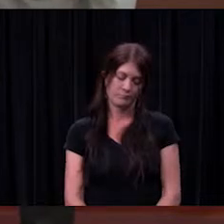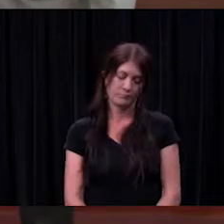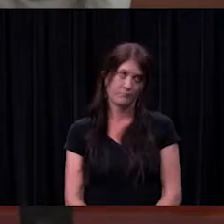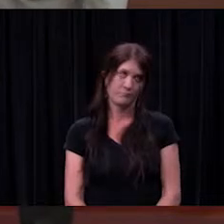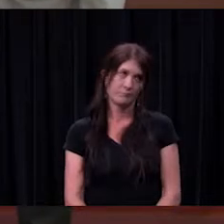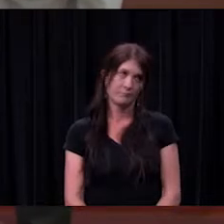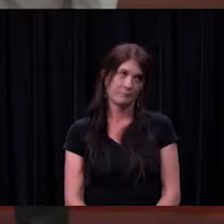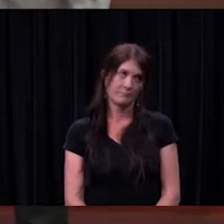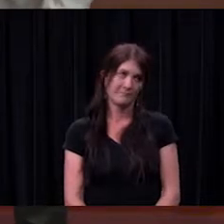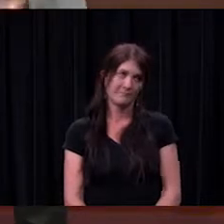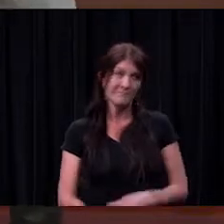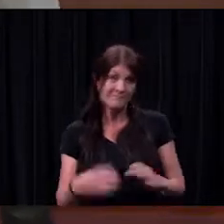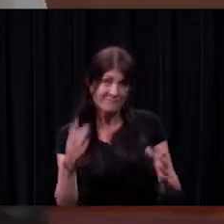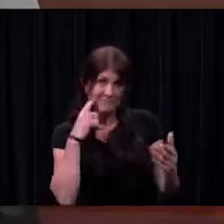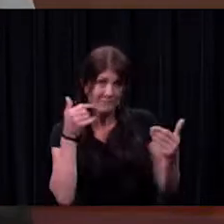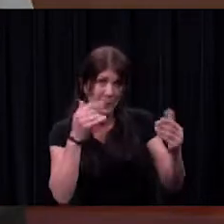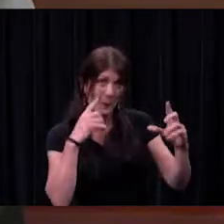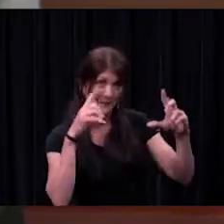Picture.